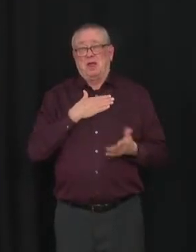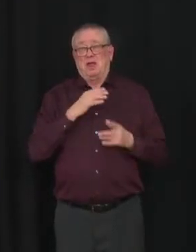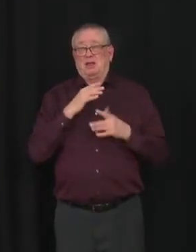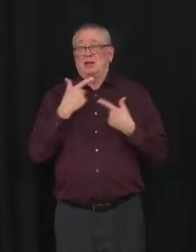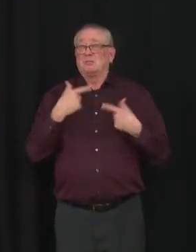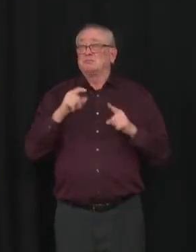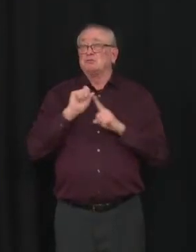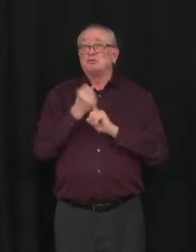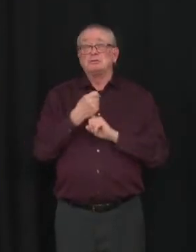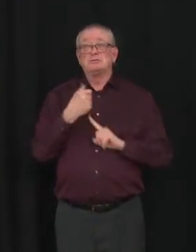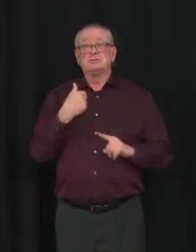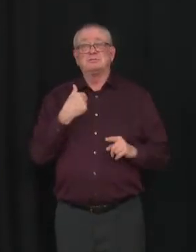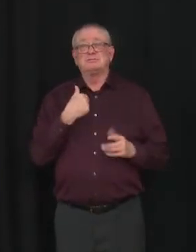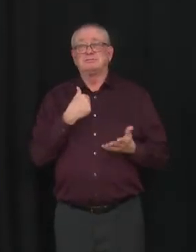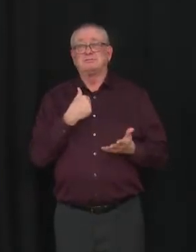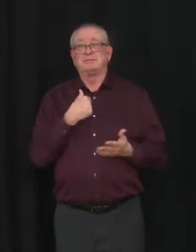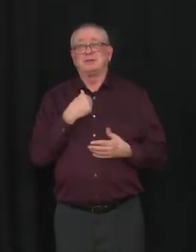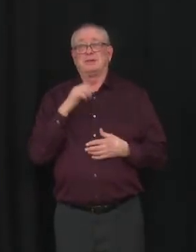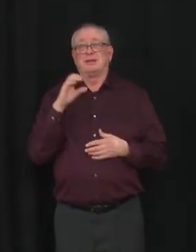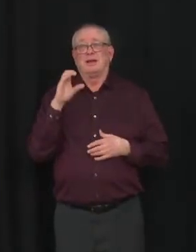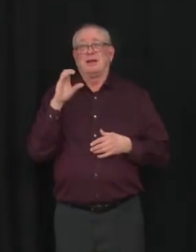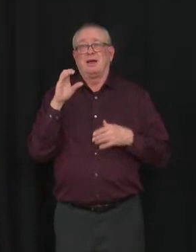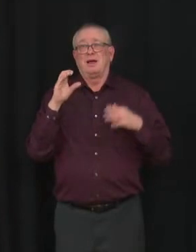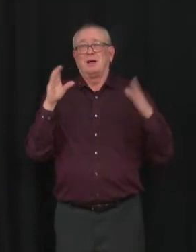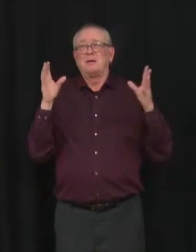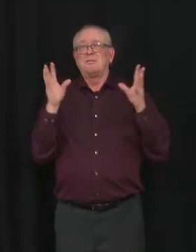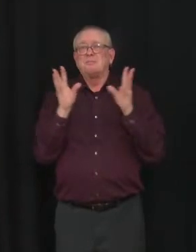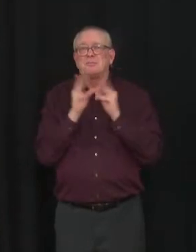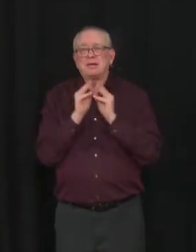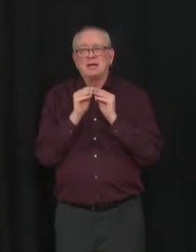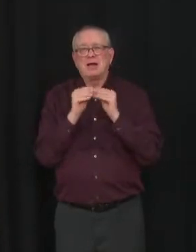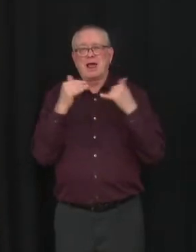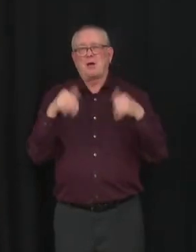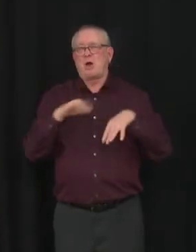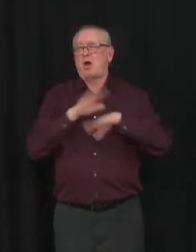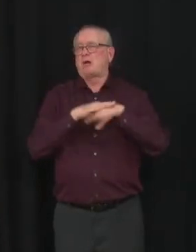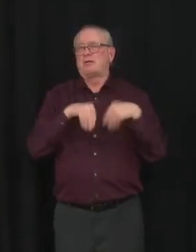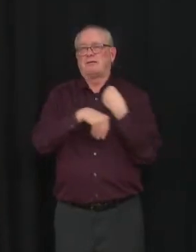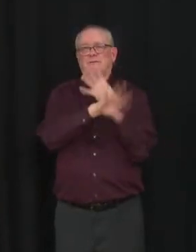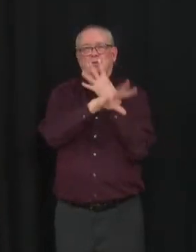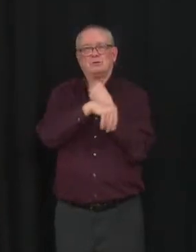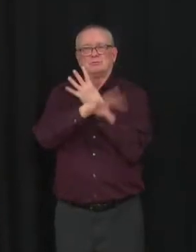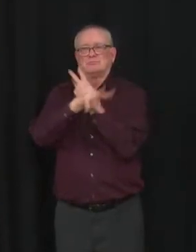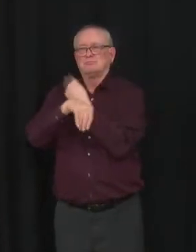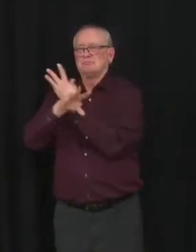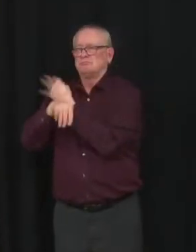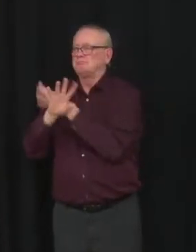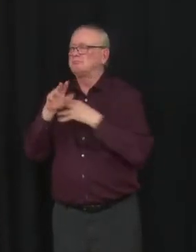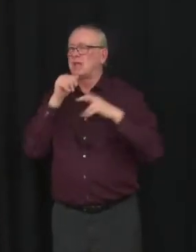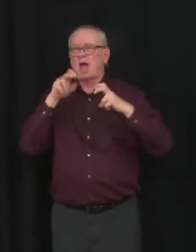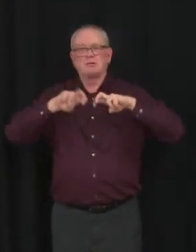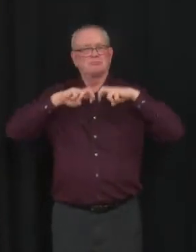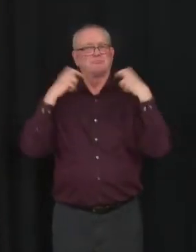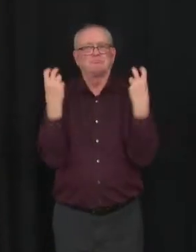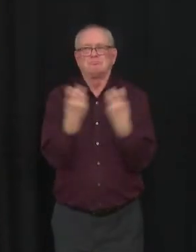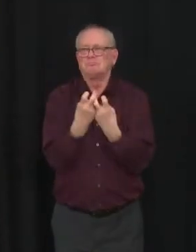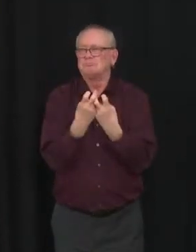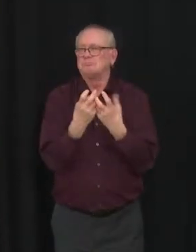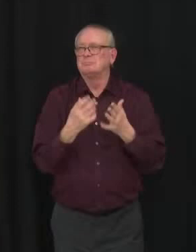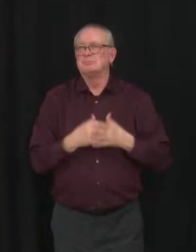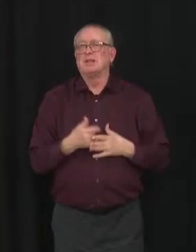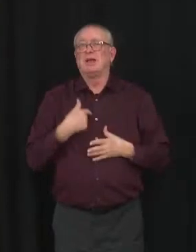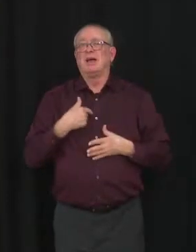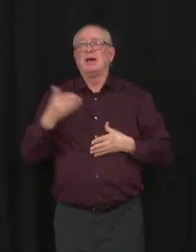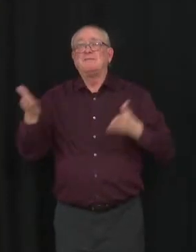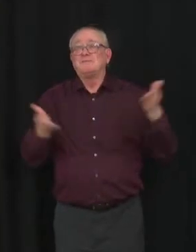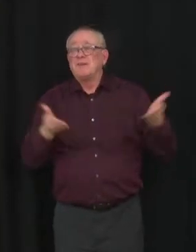cabinet meetings to online instead of in person. I know of Christmas parties that I was invited to that have been